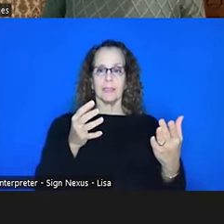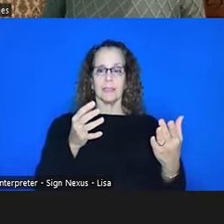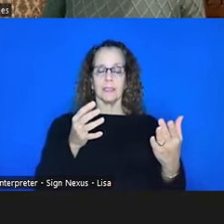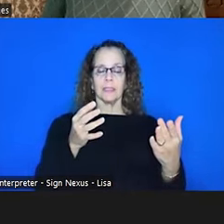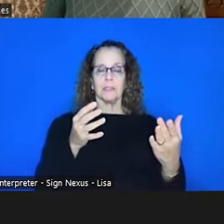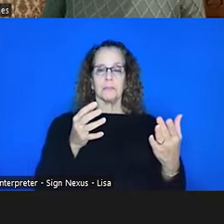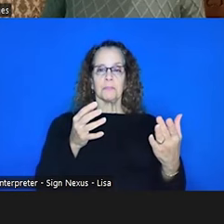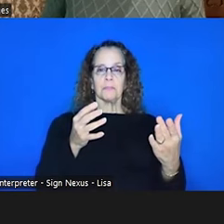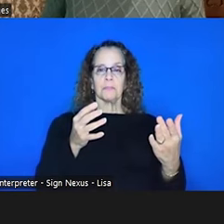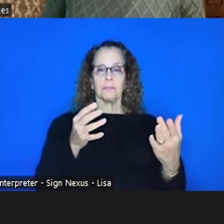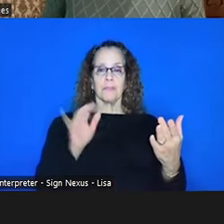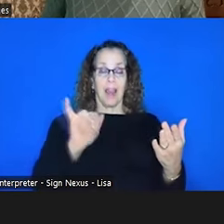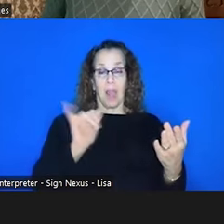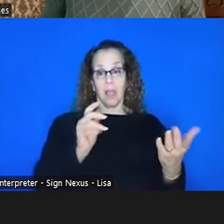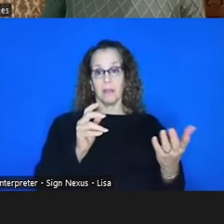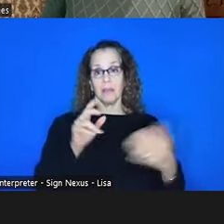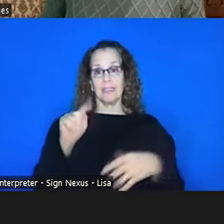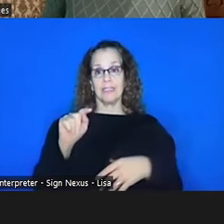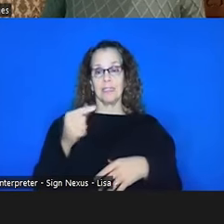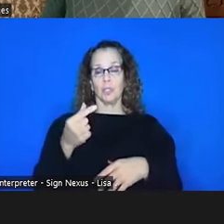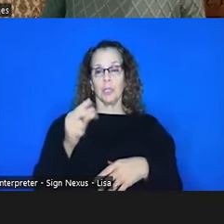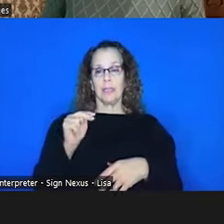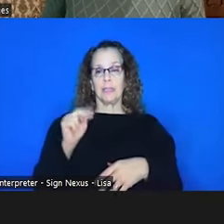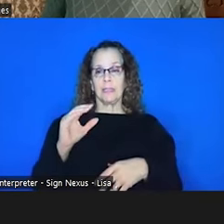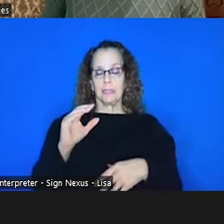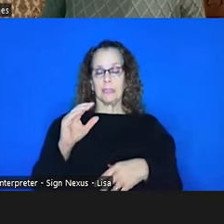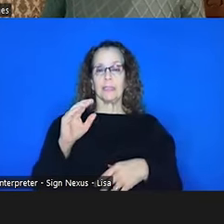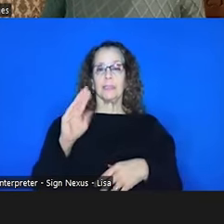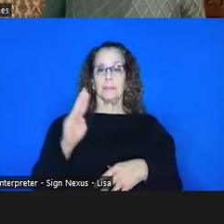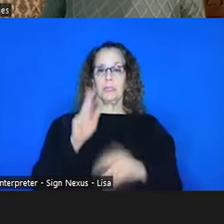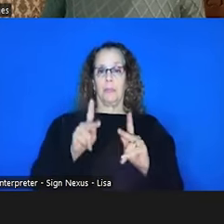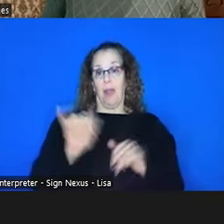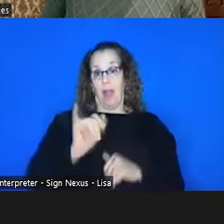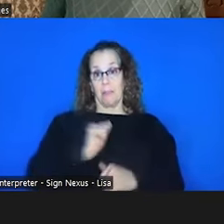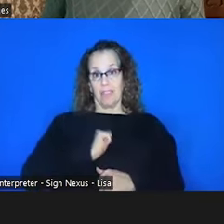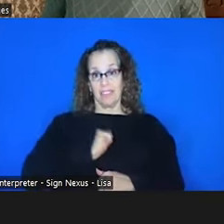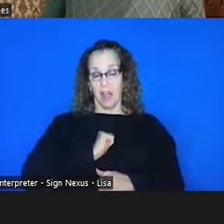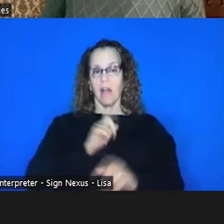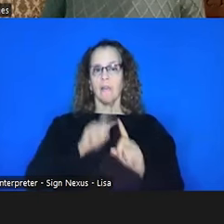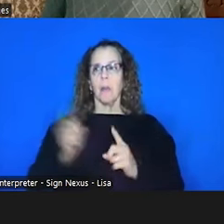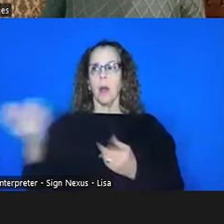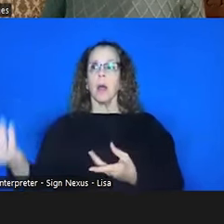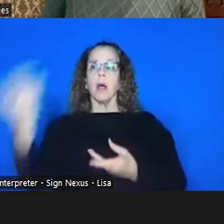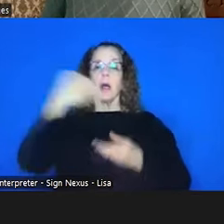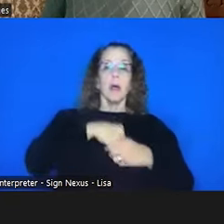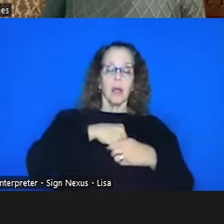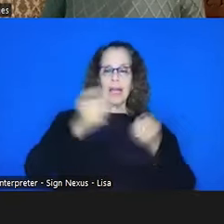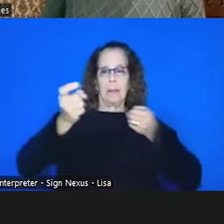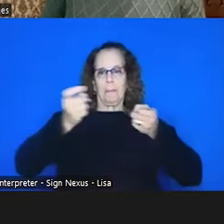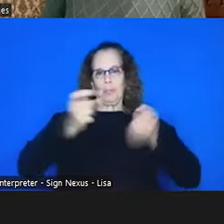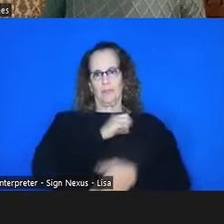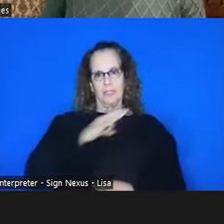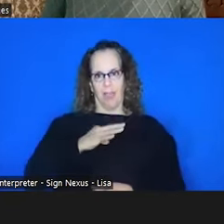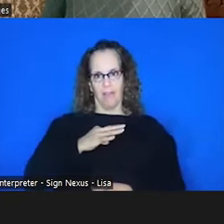TGNCMB people like myself, but it also brings in other, you know, administrative staff, leadership staff to be able to